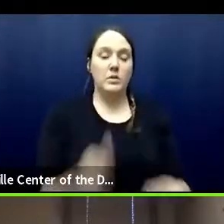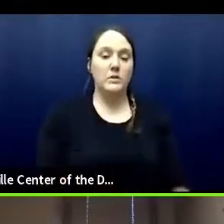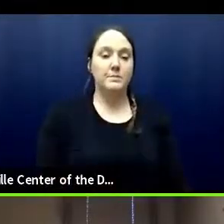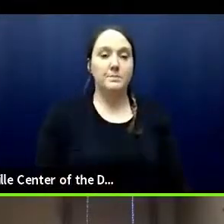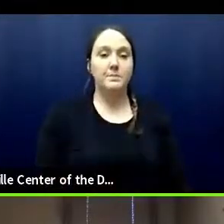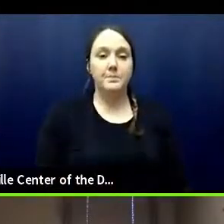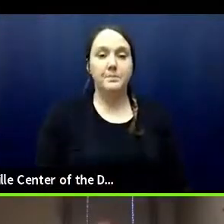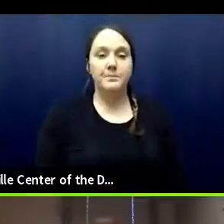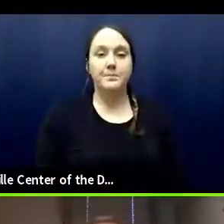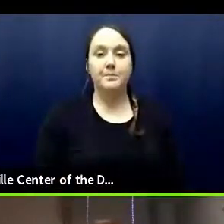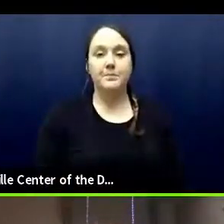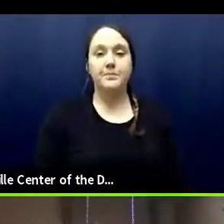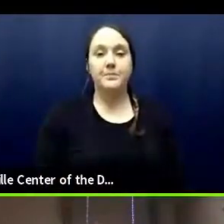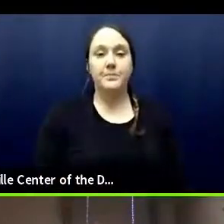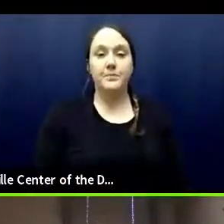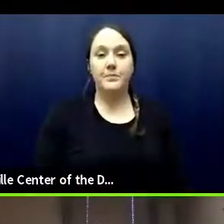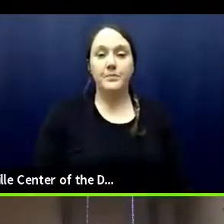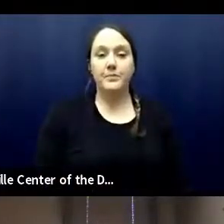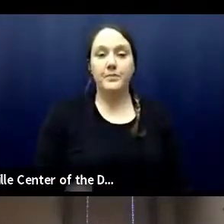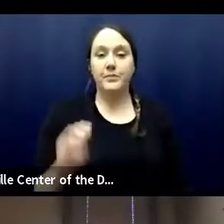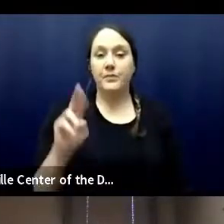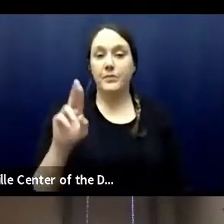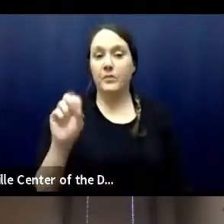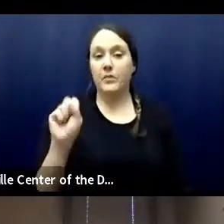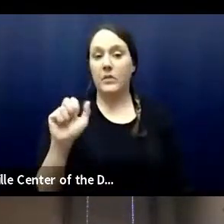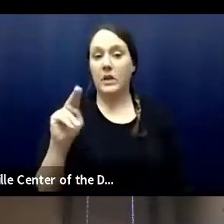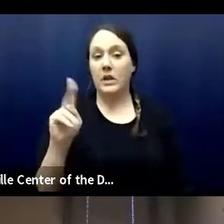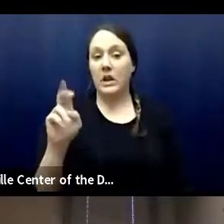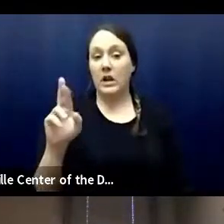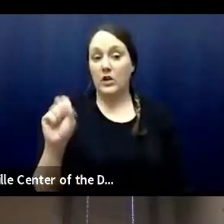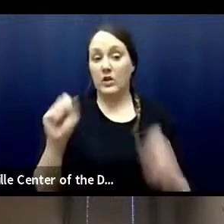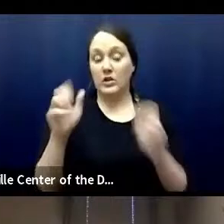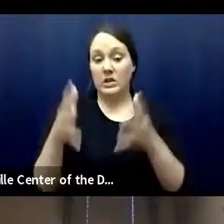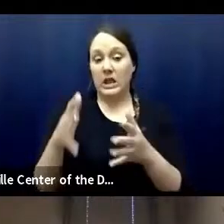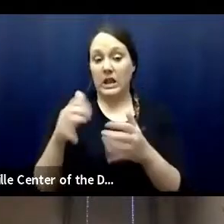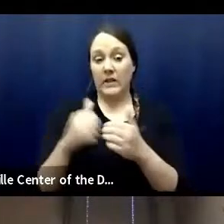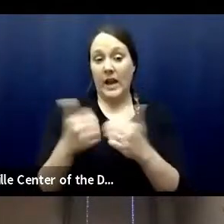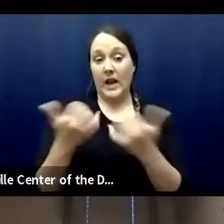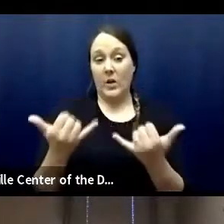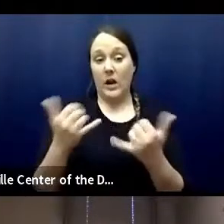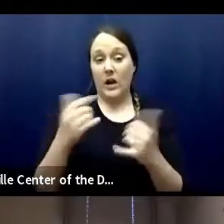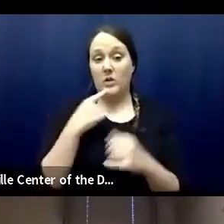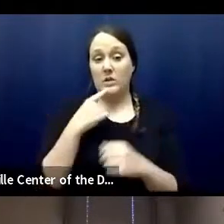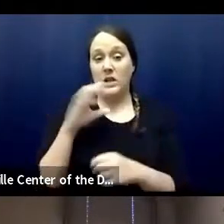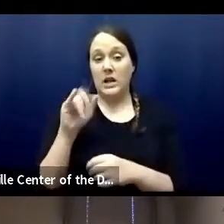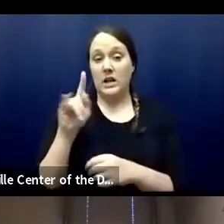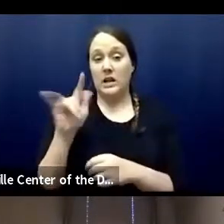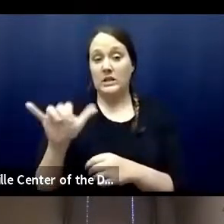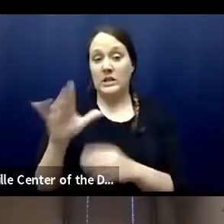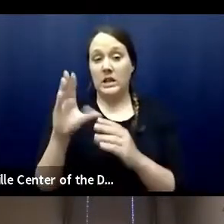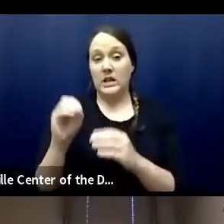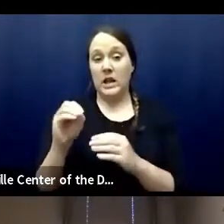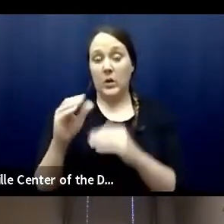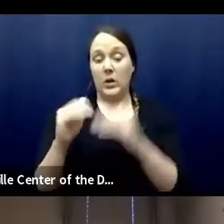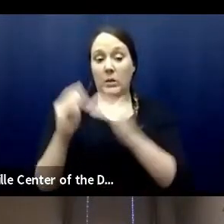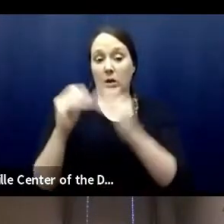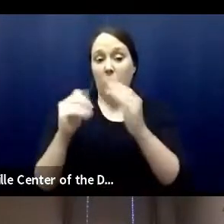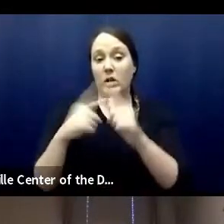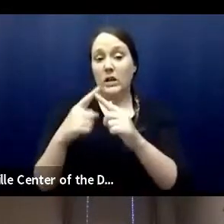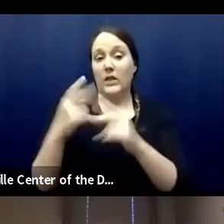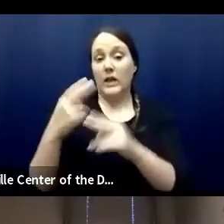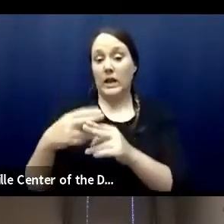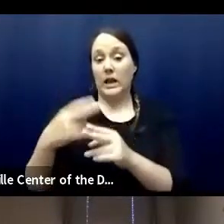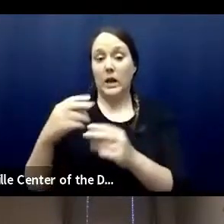Okay. Mr. Sanders, could we just leave it as is and just state city county building and then name a room